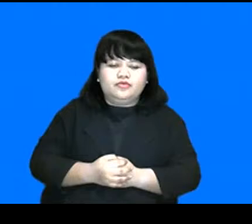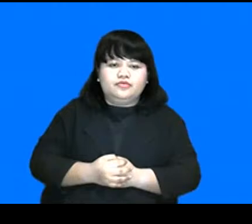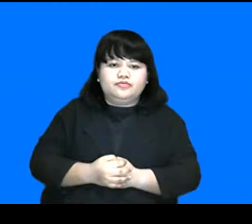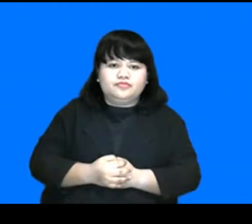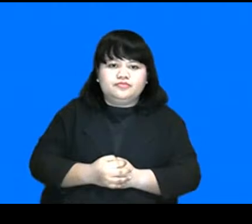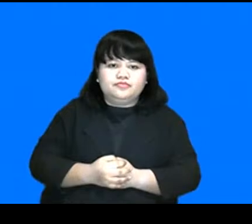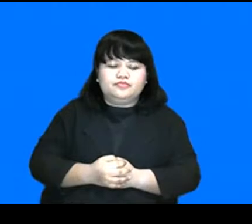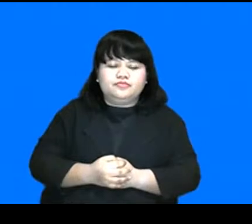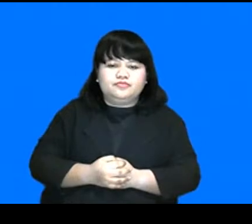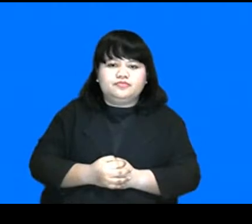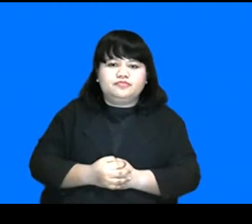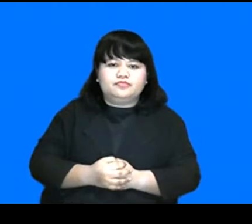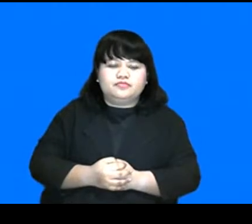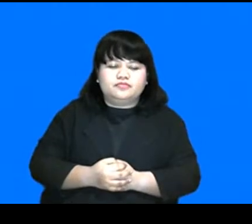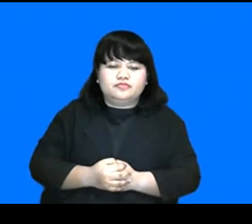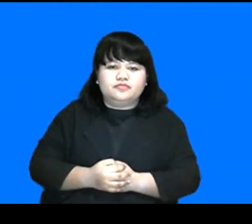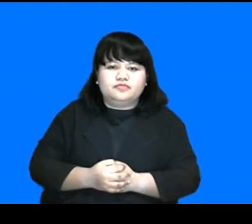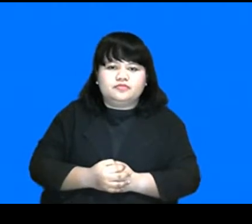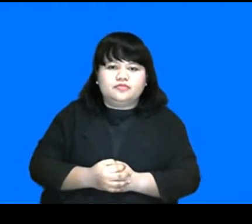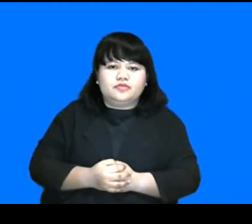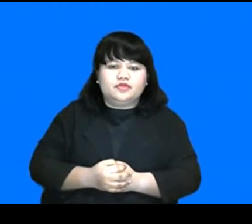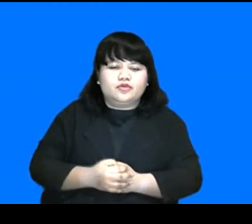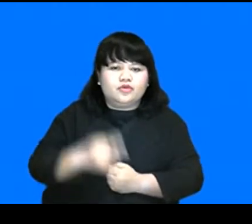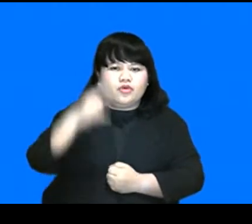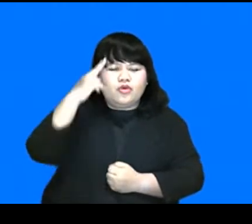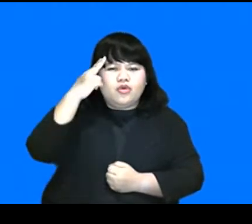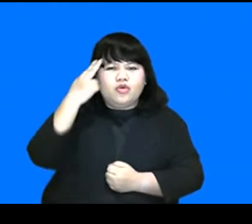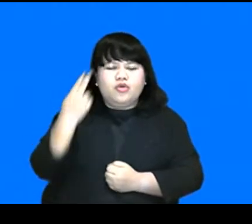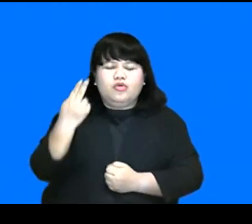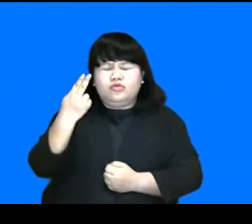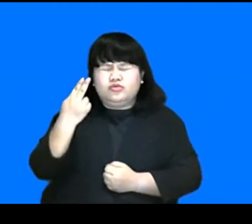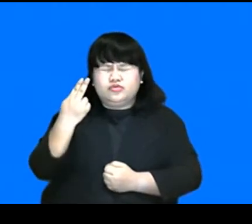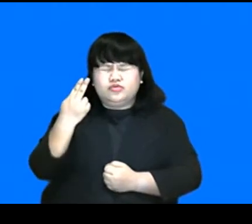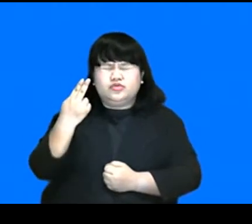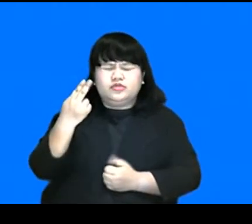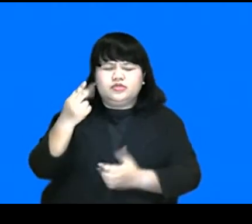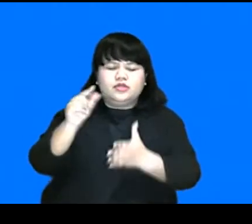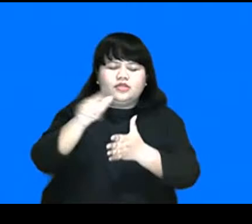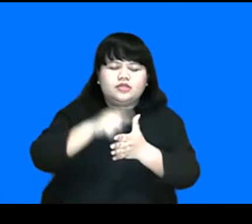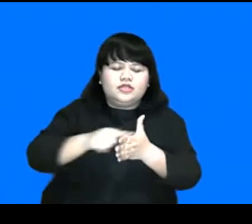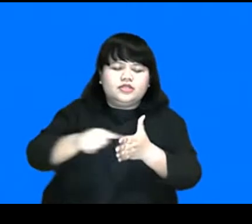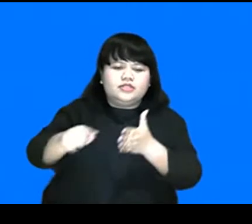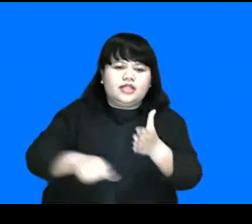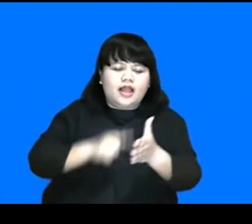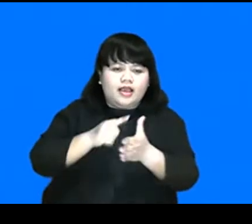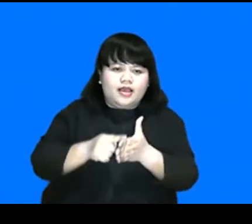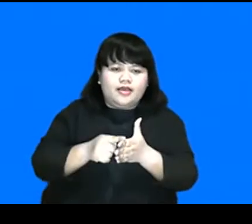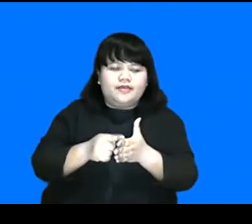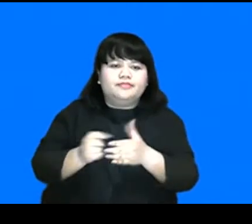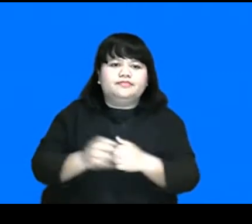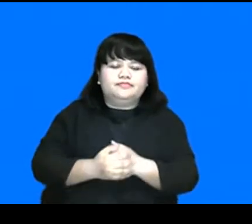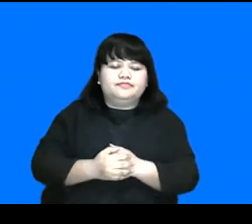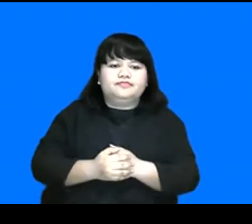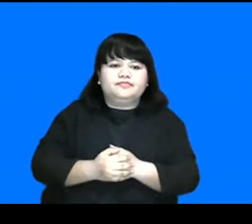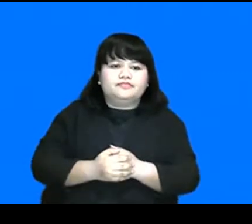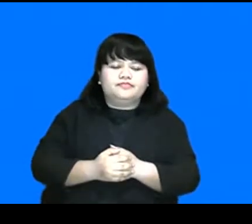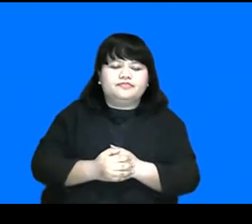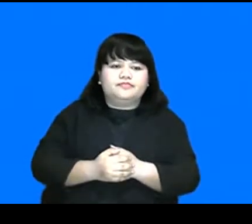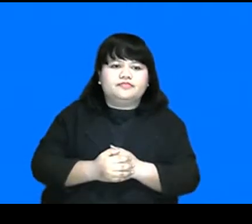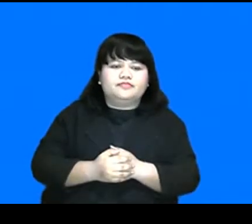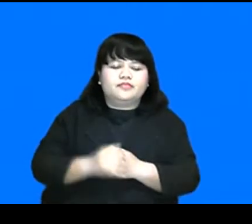for Sri Lanka, like Jyotsna has said, like the talk is on with the IMF, and IMF has put this as one of the